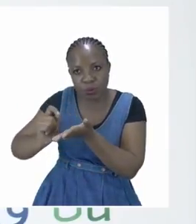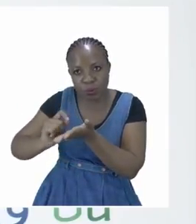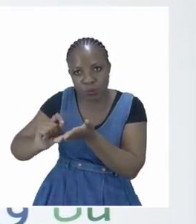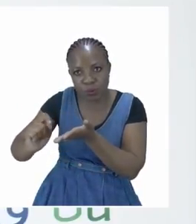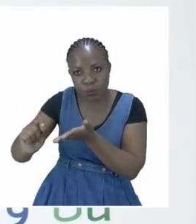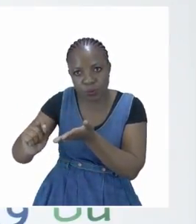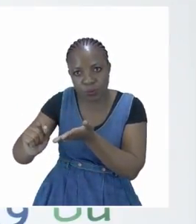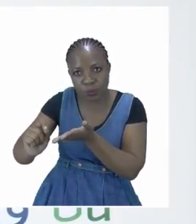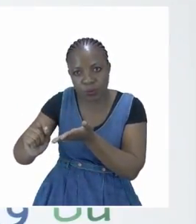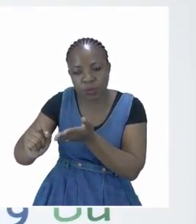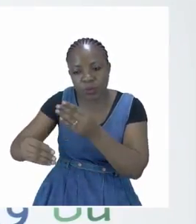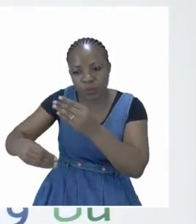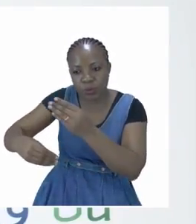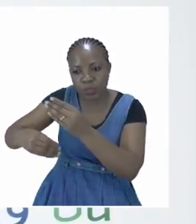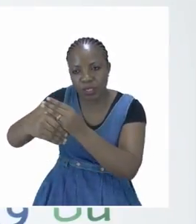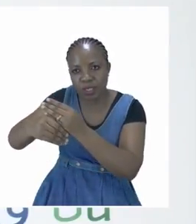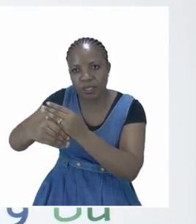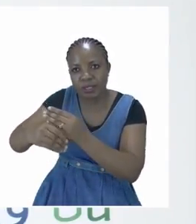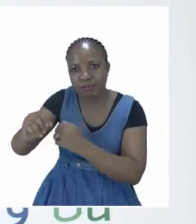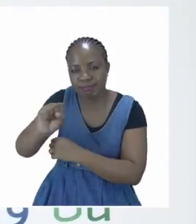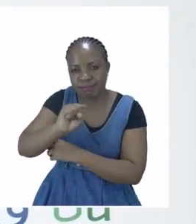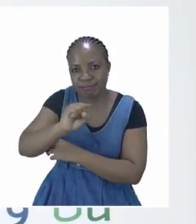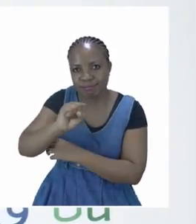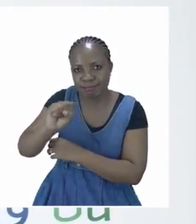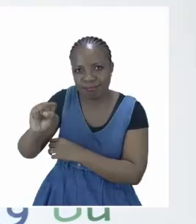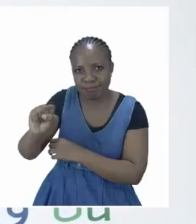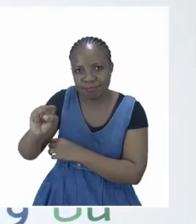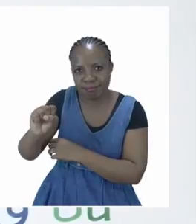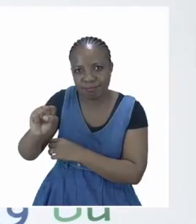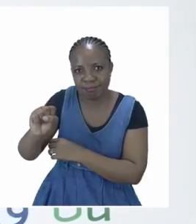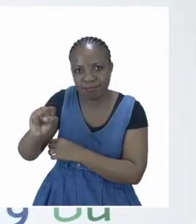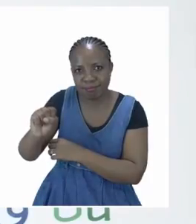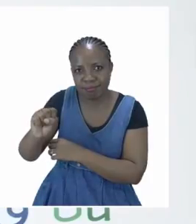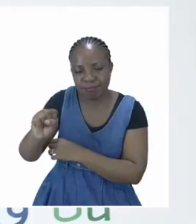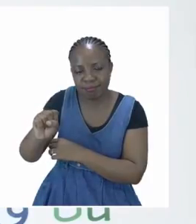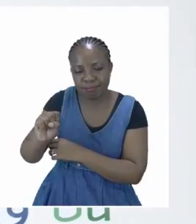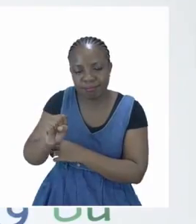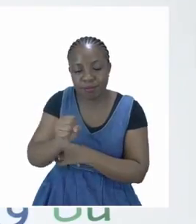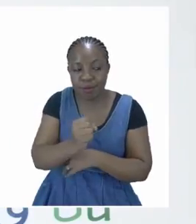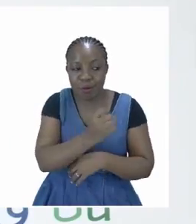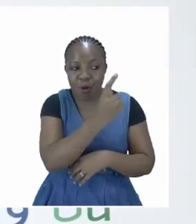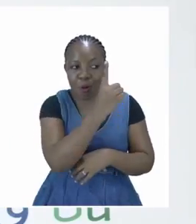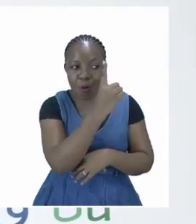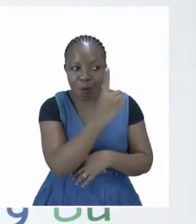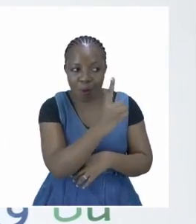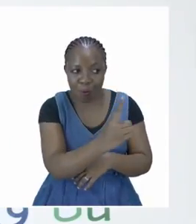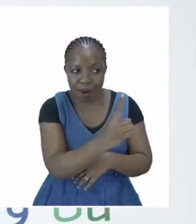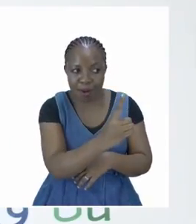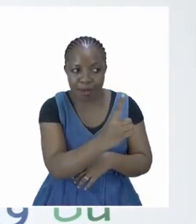S. Now we have one bottle